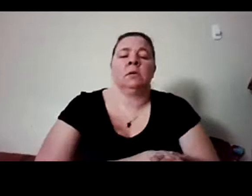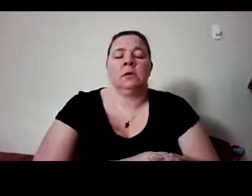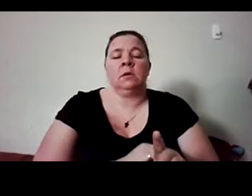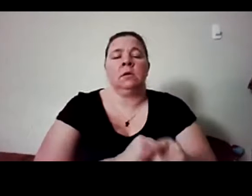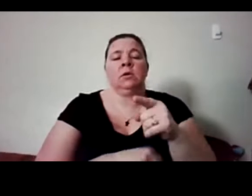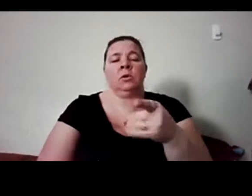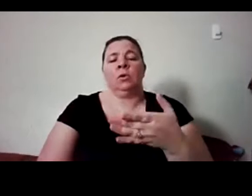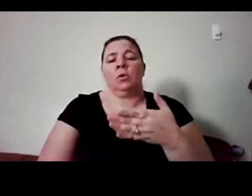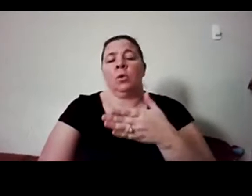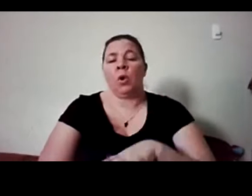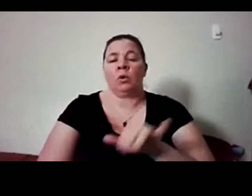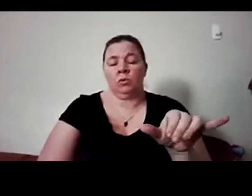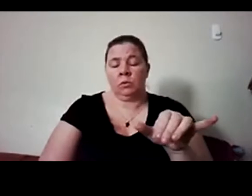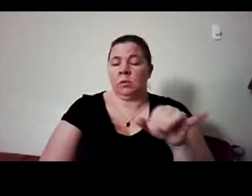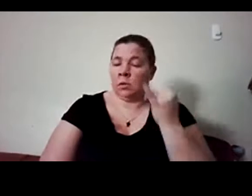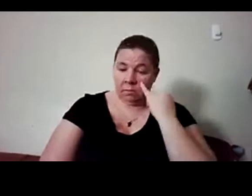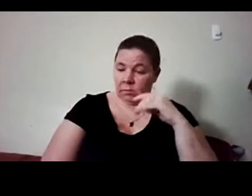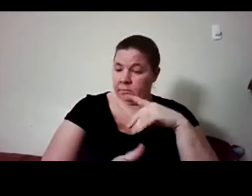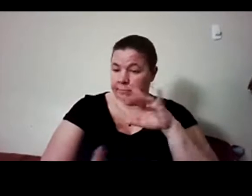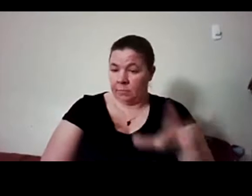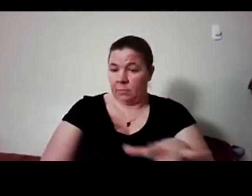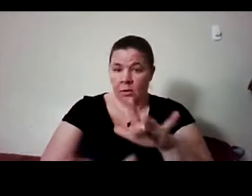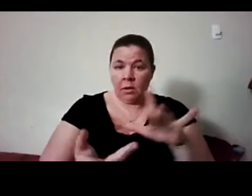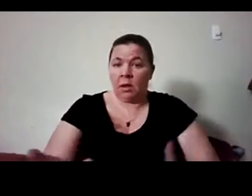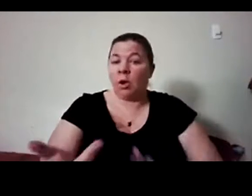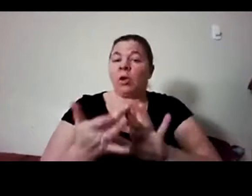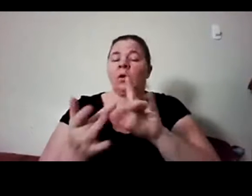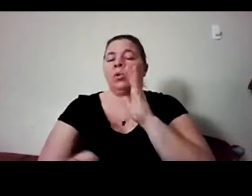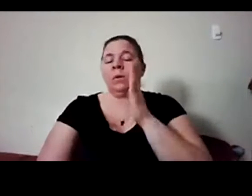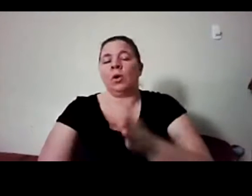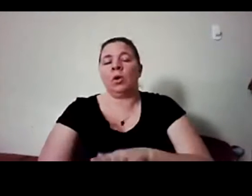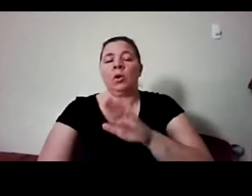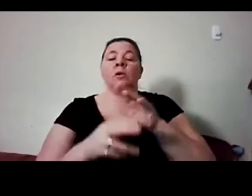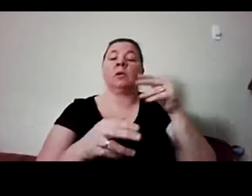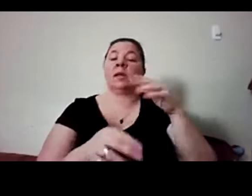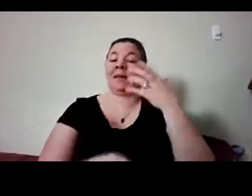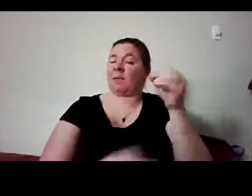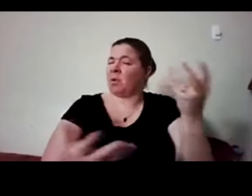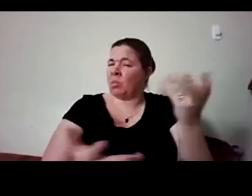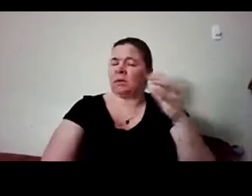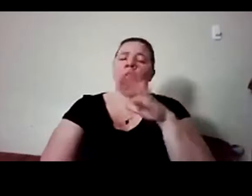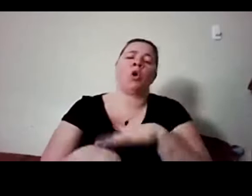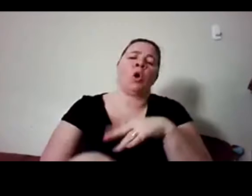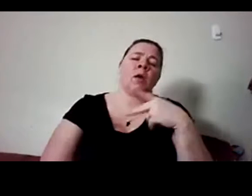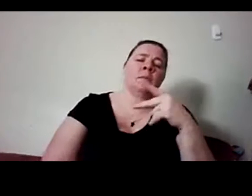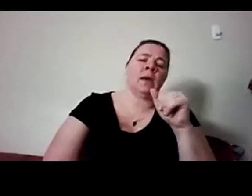on. So what is this company I'm talking to you about? The name is Onpassive.